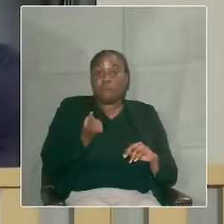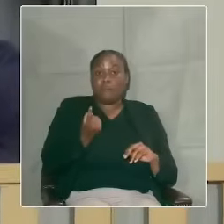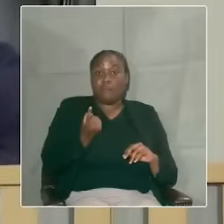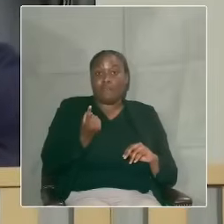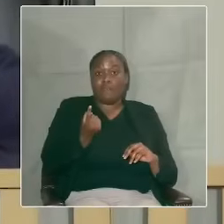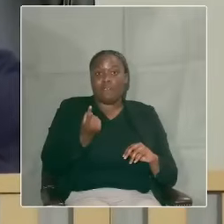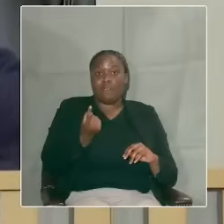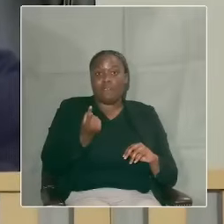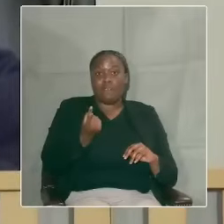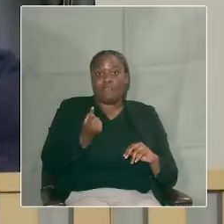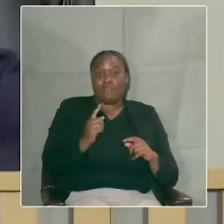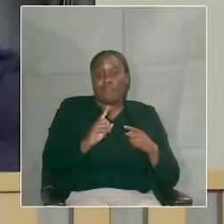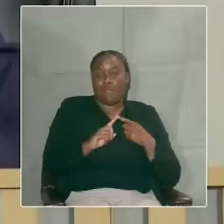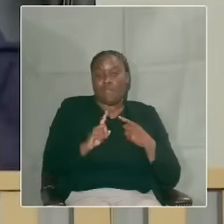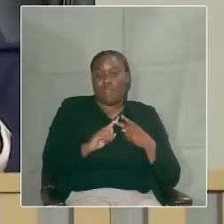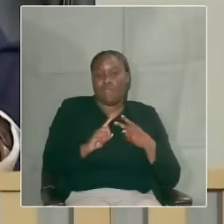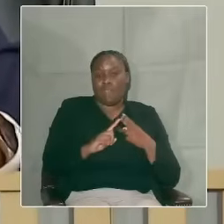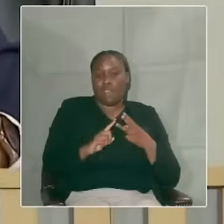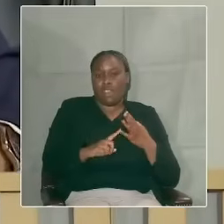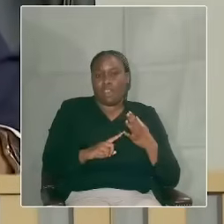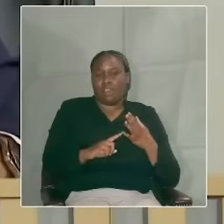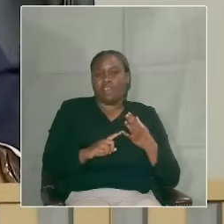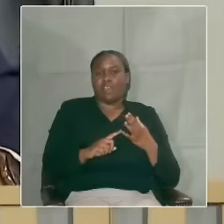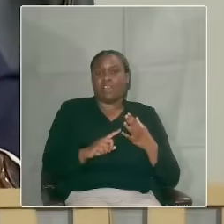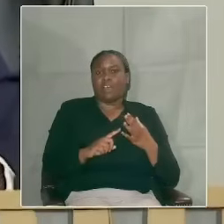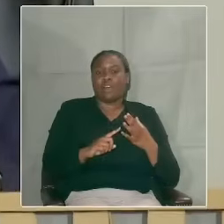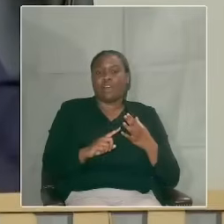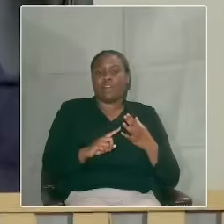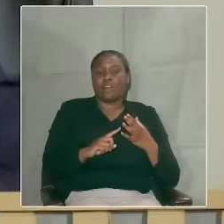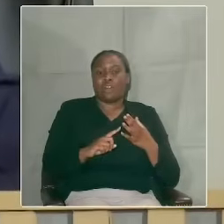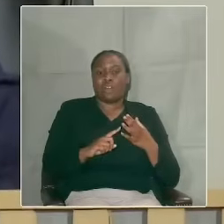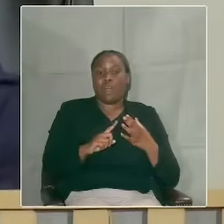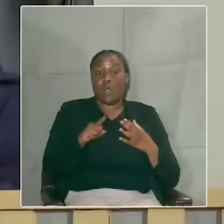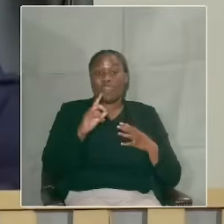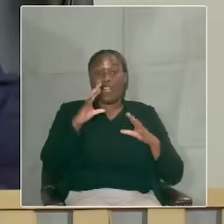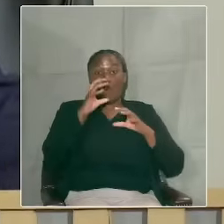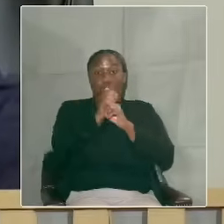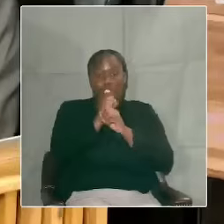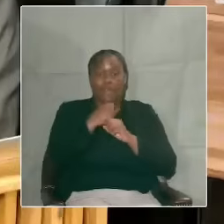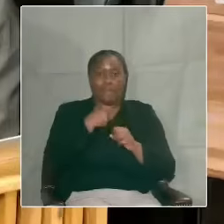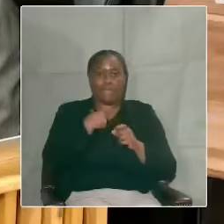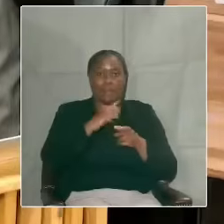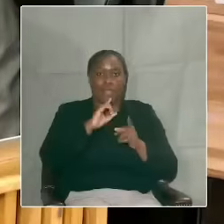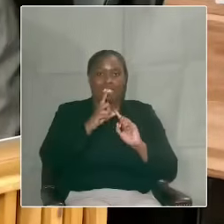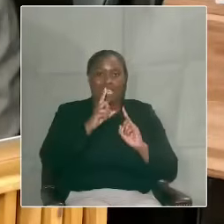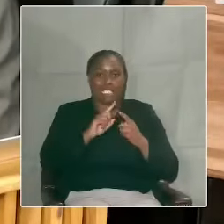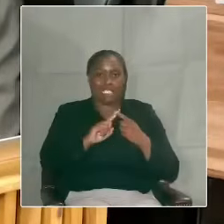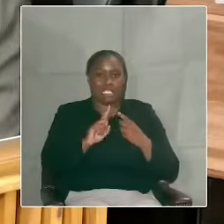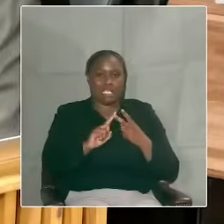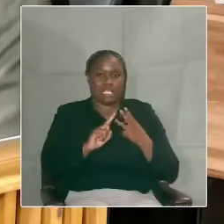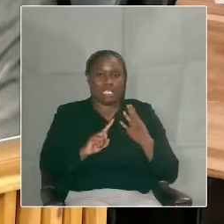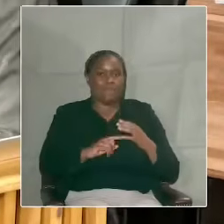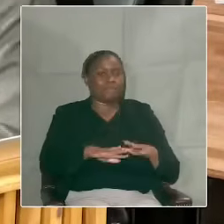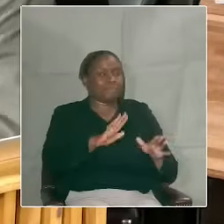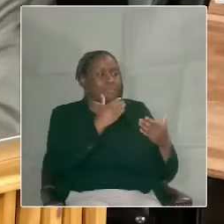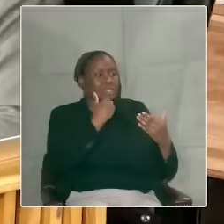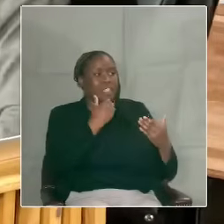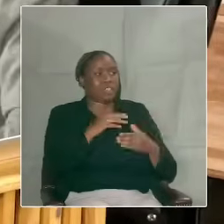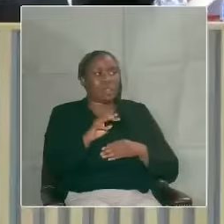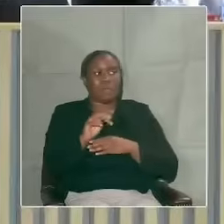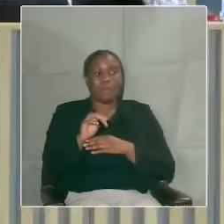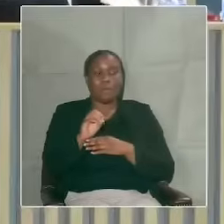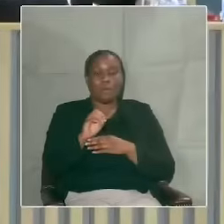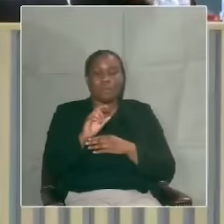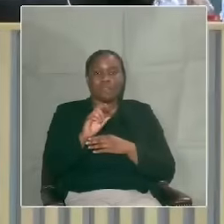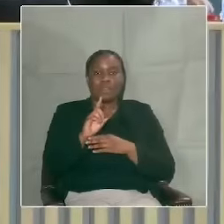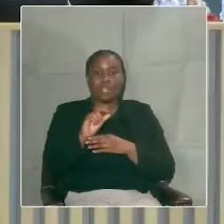just deal with a few of the aspects that are touched on in that conclusion. Then. Thank you, Mr. Mtau. Thank